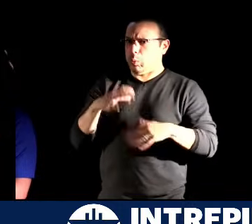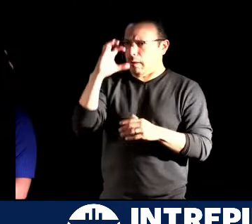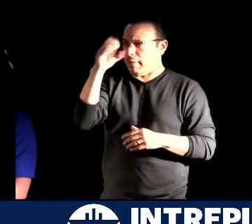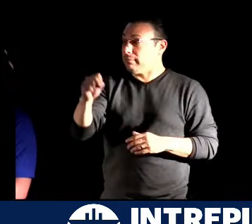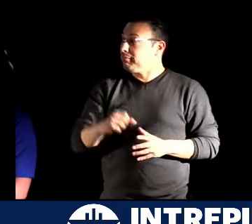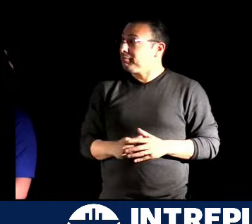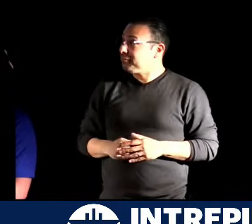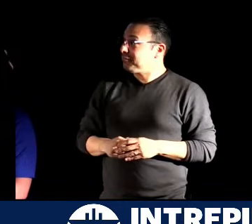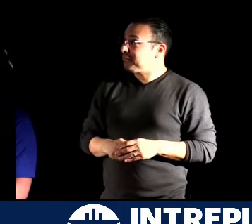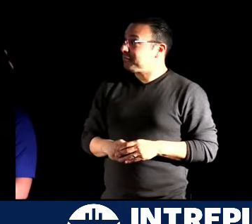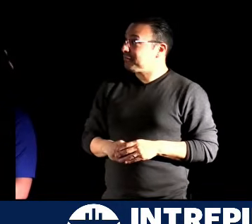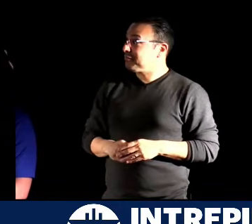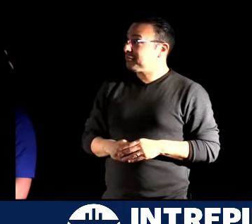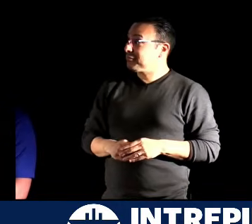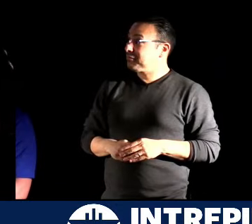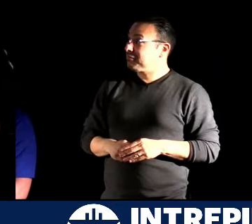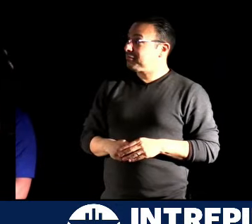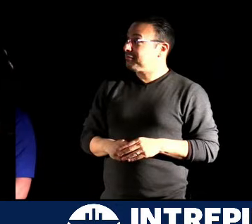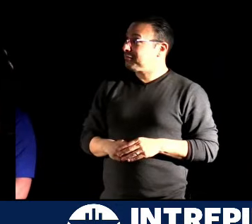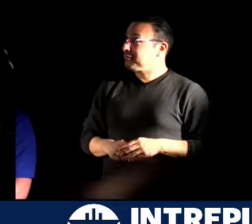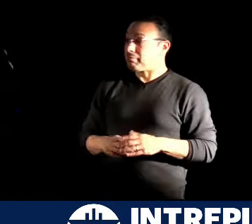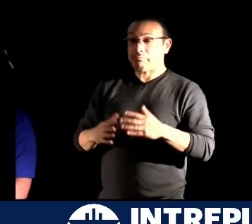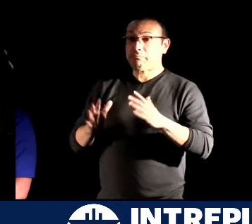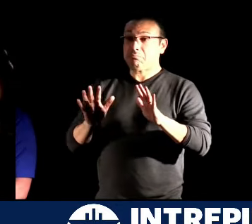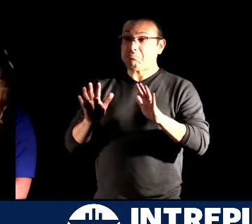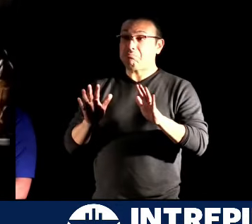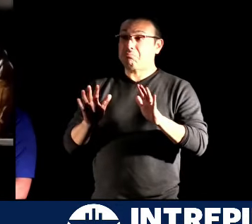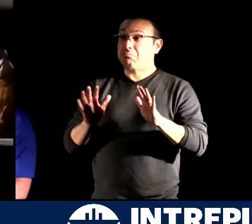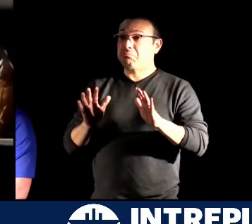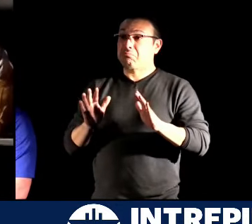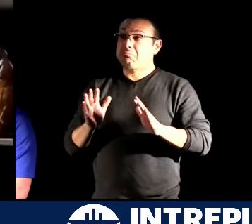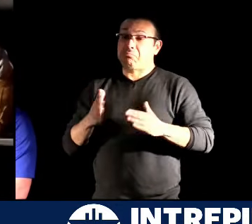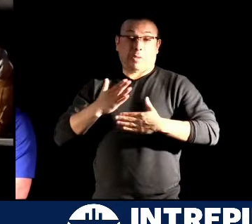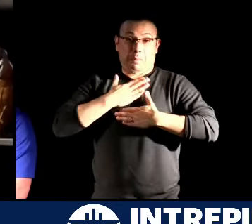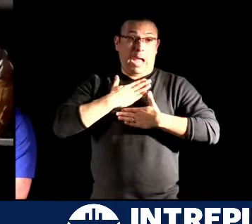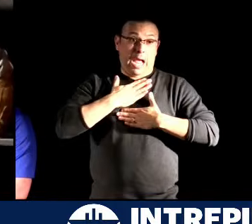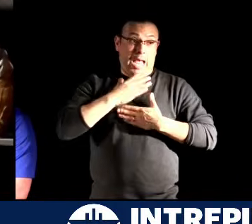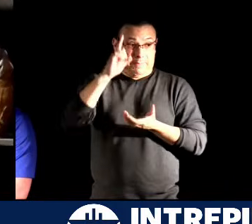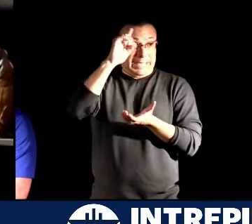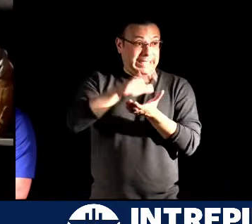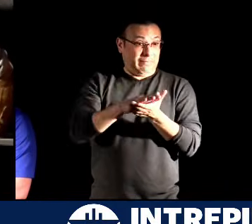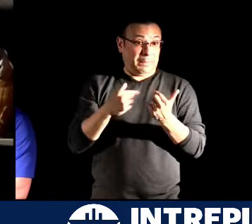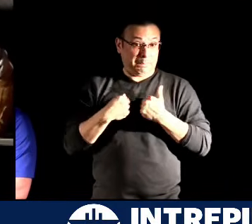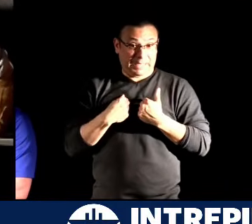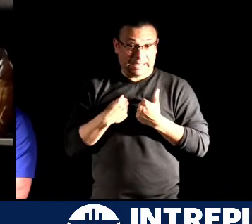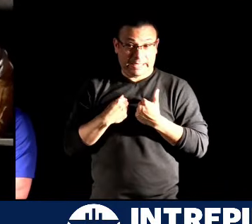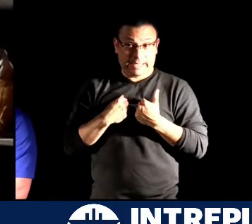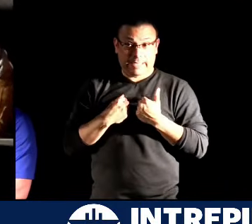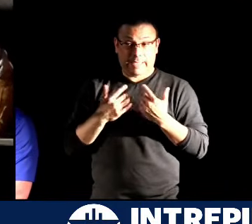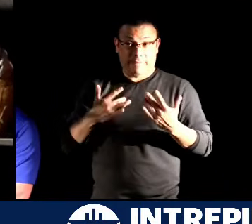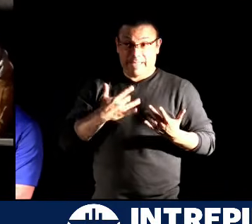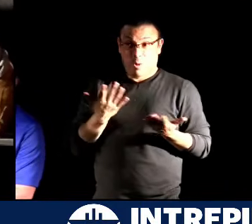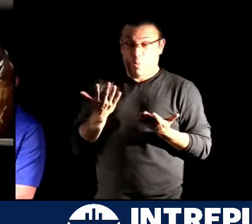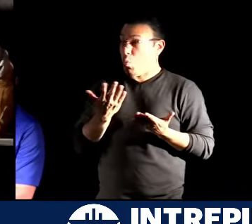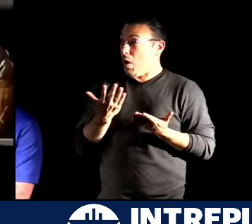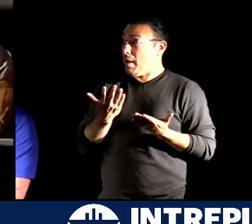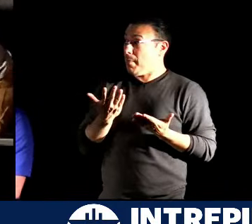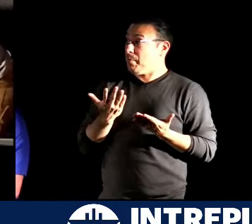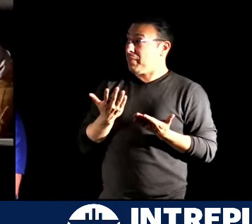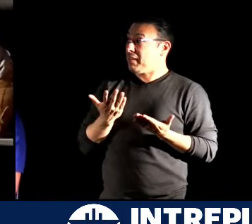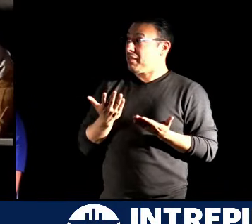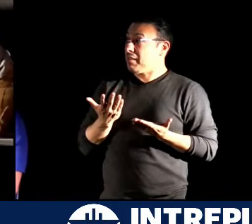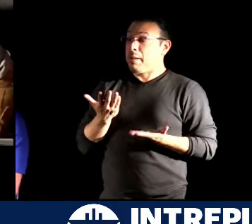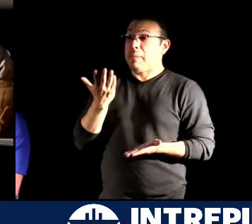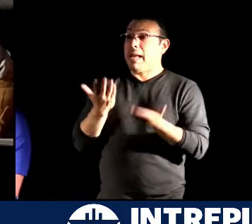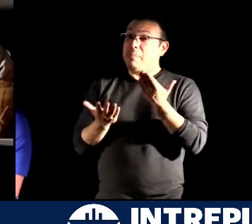Yeah, by this, I think I personally believe we are only maybe 4 to